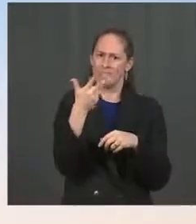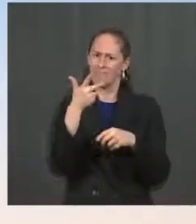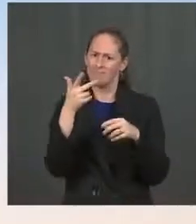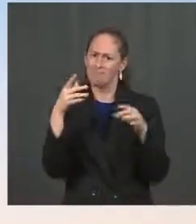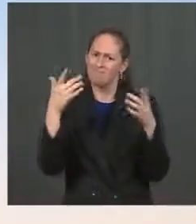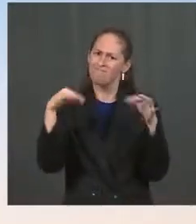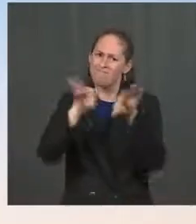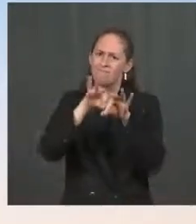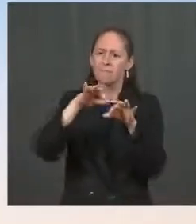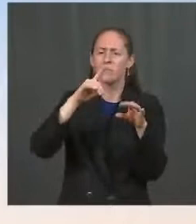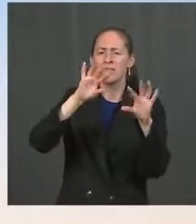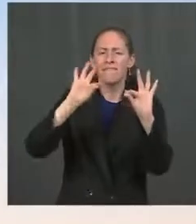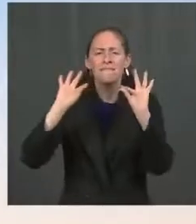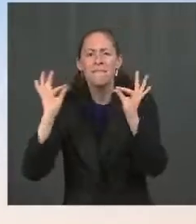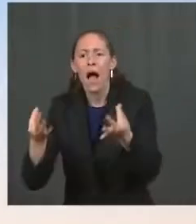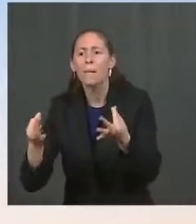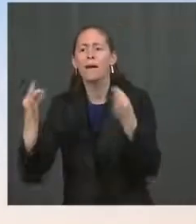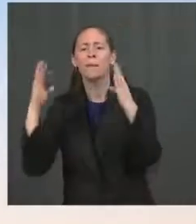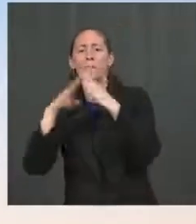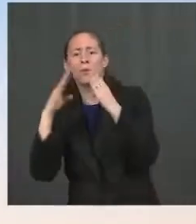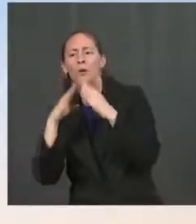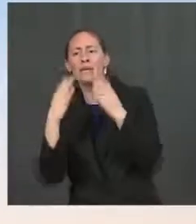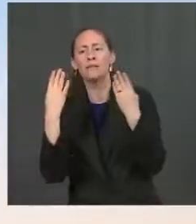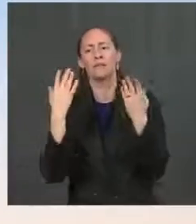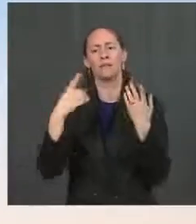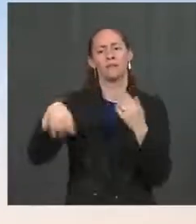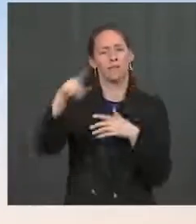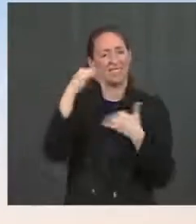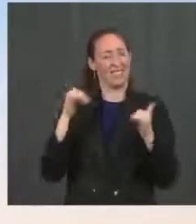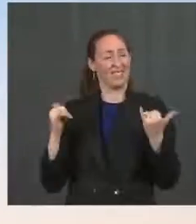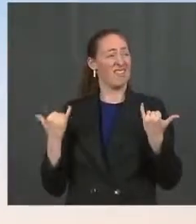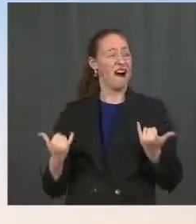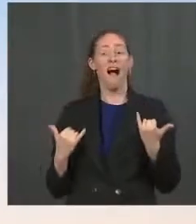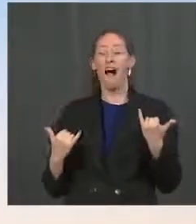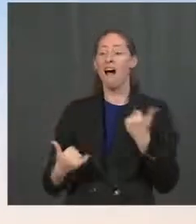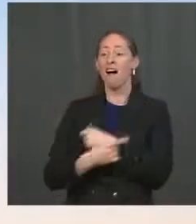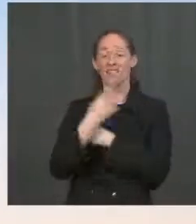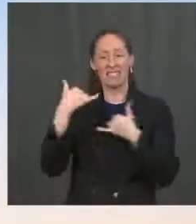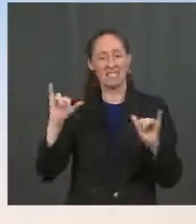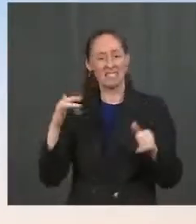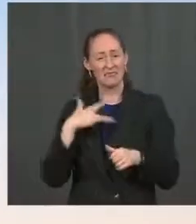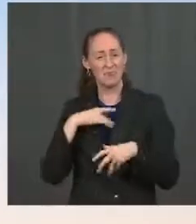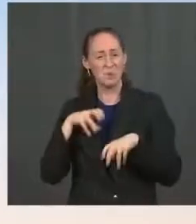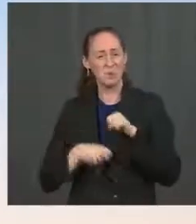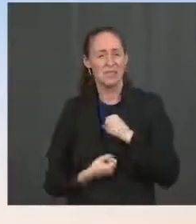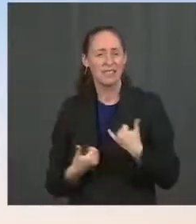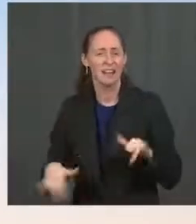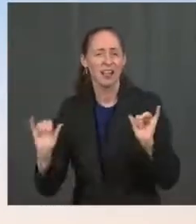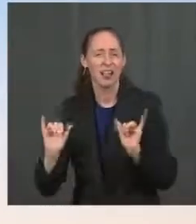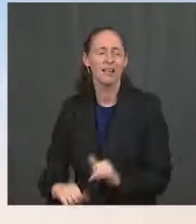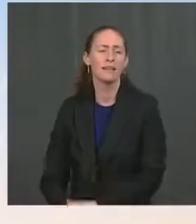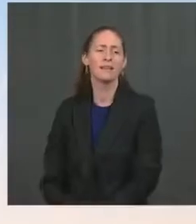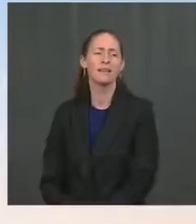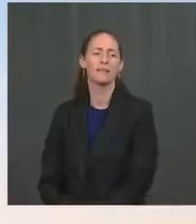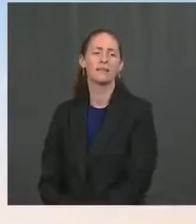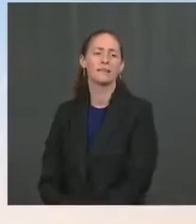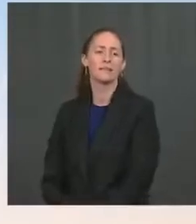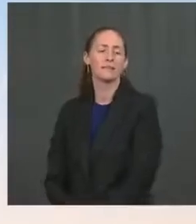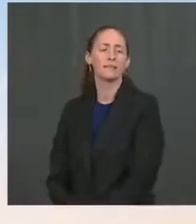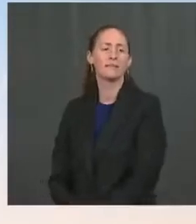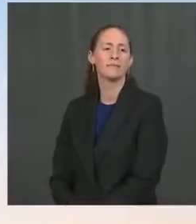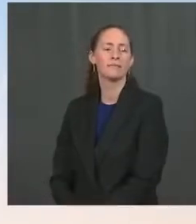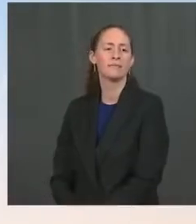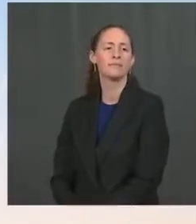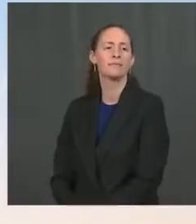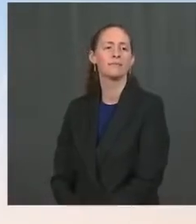lives, families who are still mourning loved ones. Go ahead. Thank you, Jen. First on COVID origins, you've said from that podium that under no circumstance